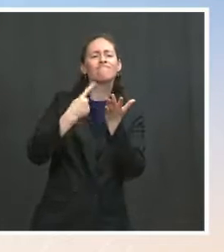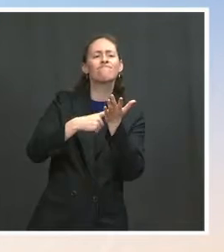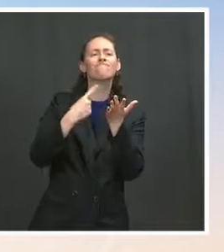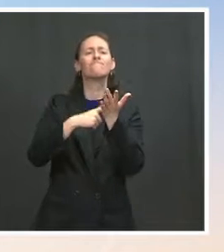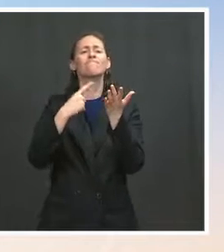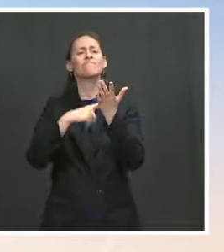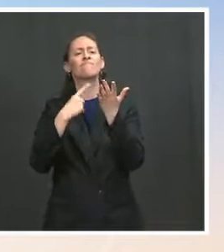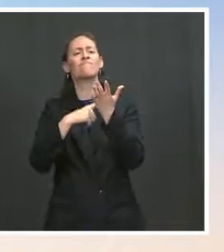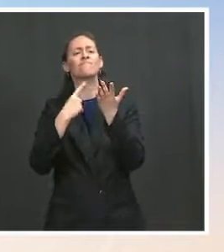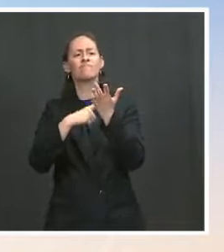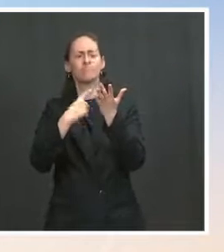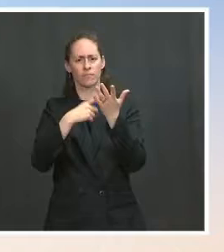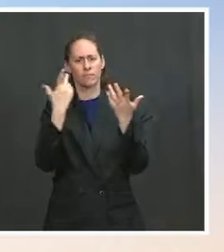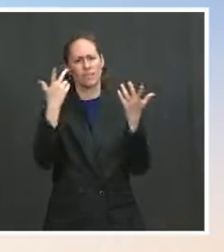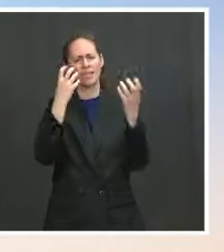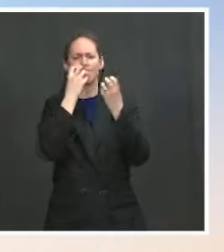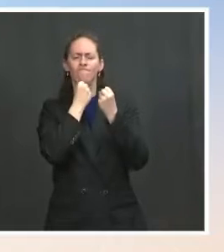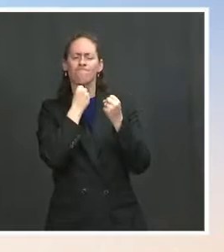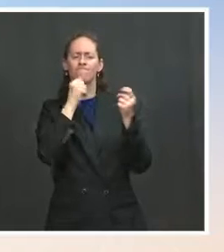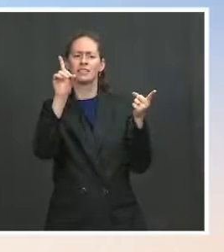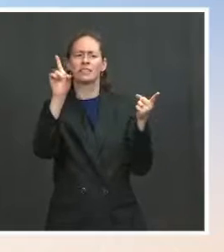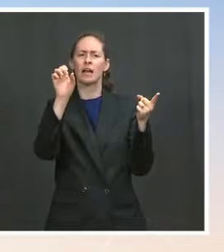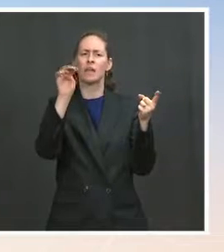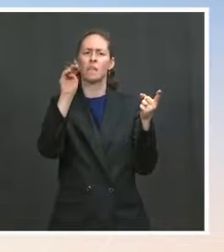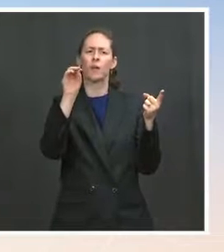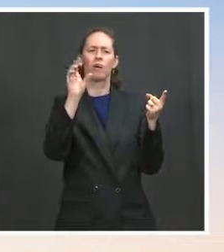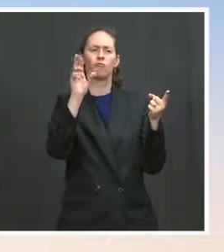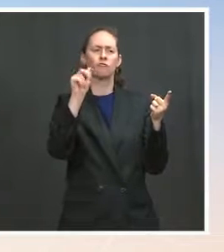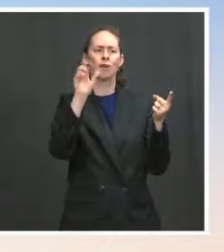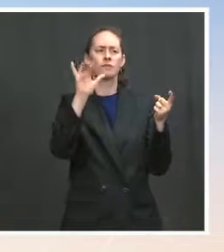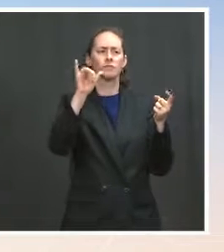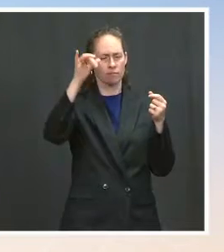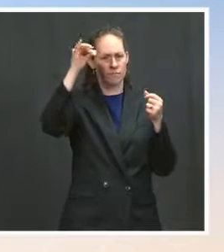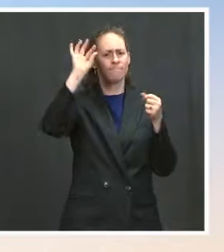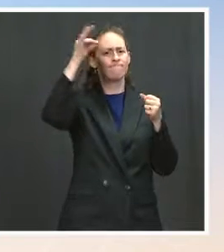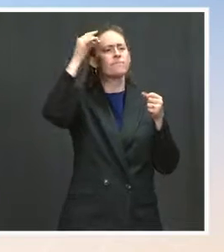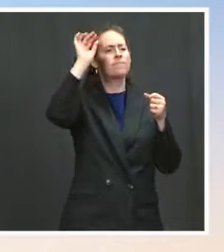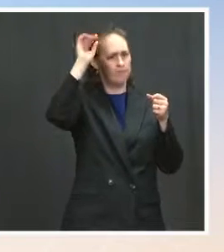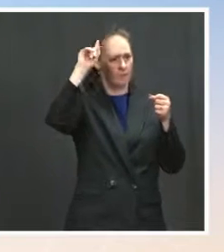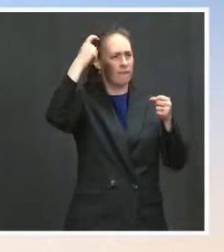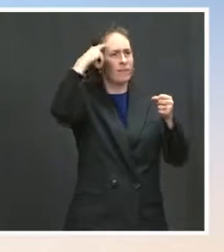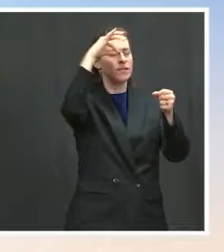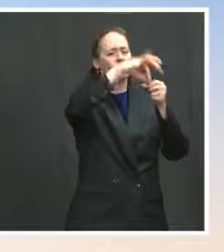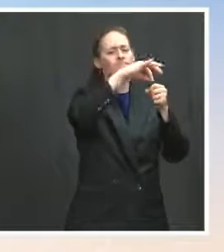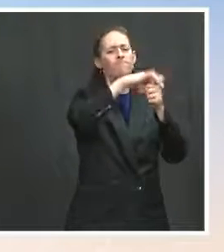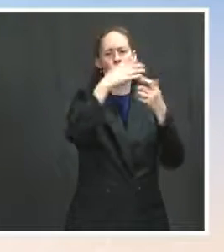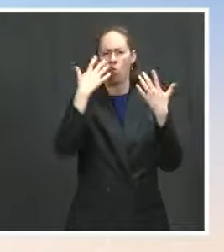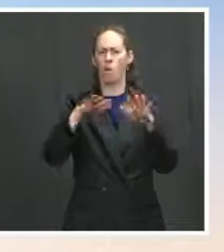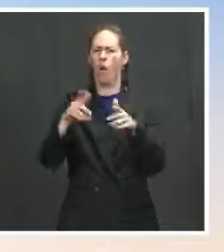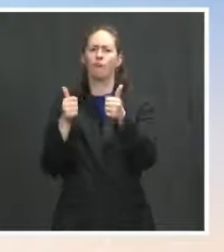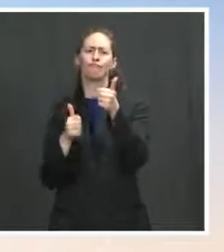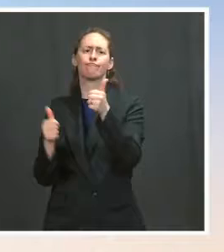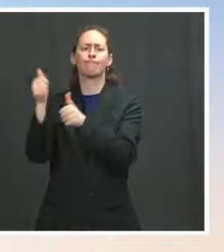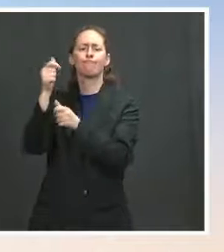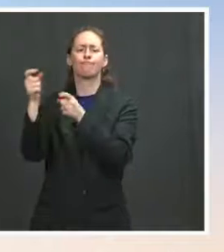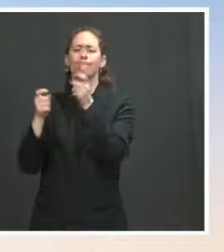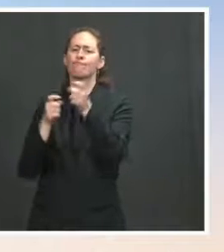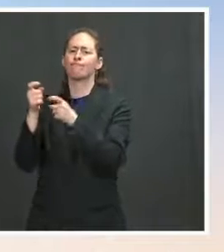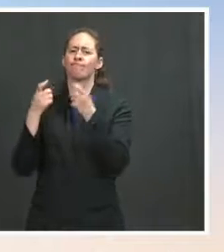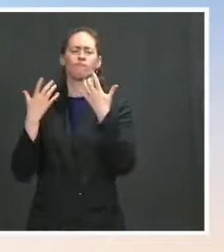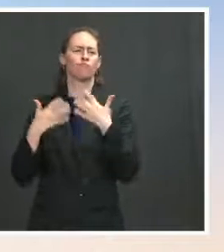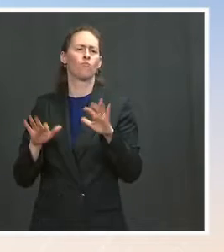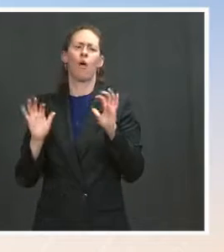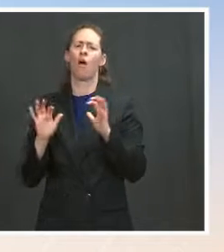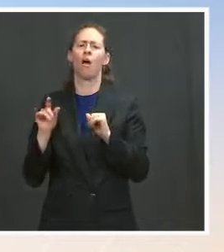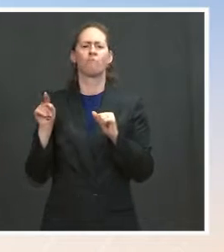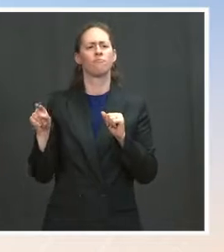over autocracy, domestically here in the United States, but certainly around the world. And he's always felt that we are stronger when